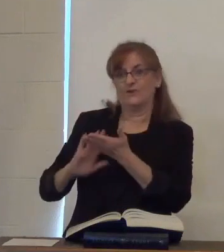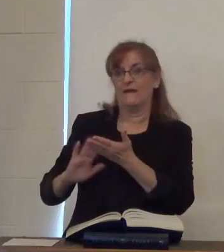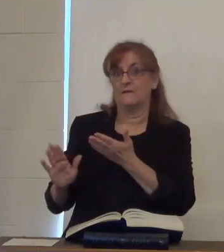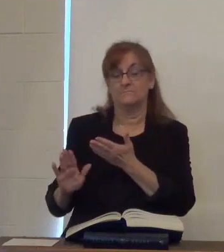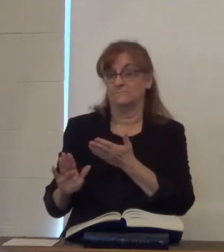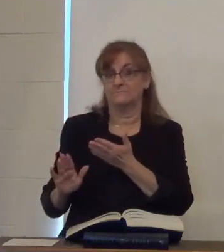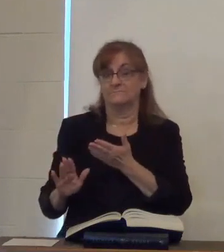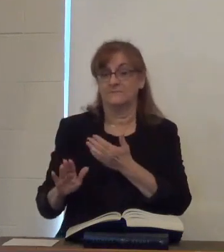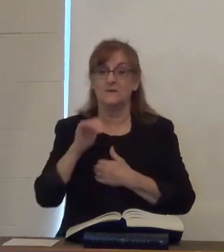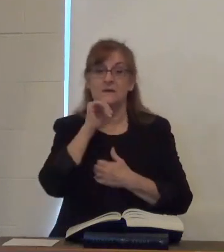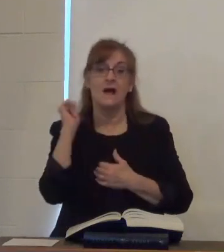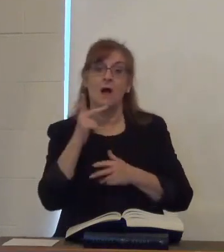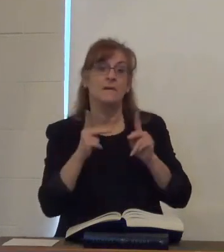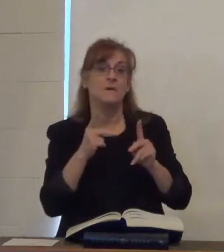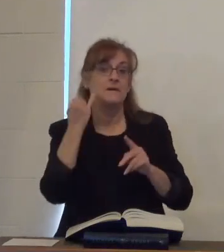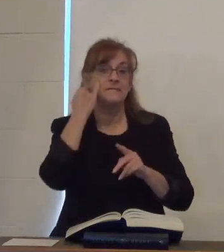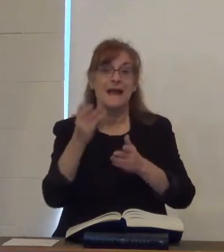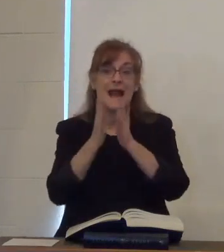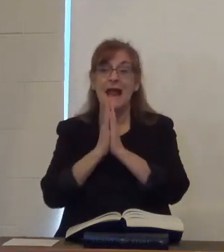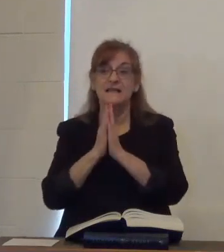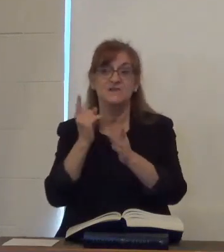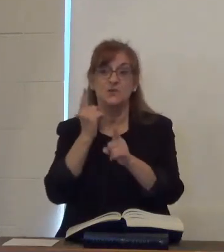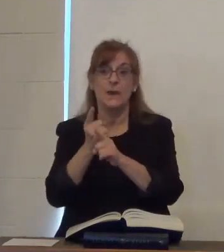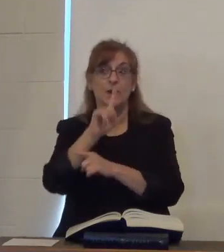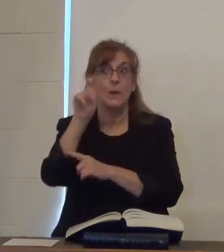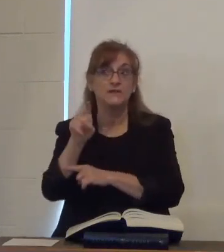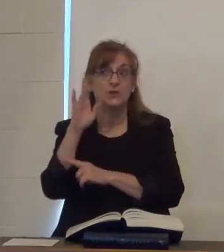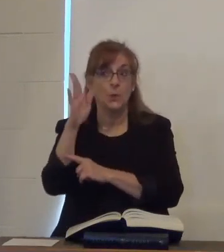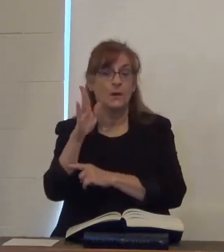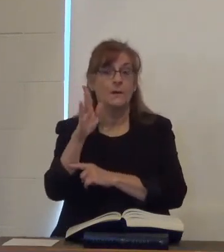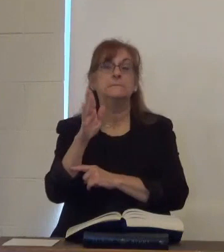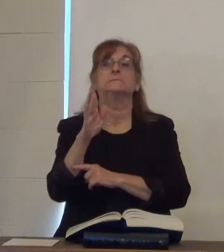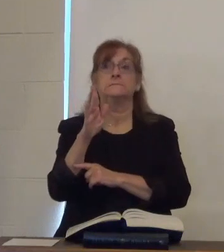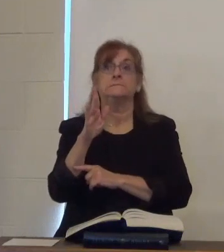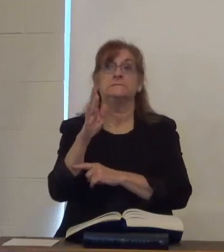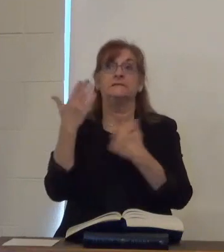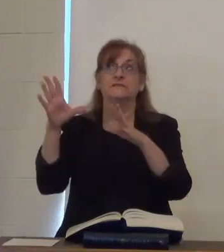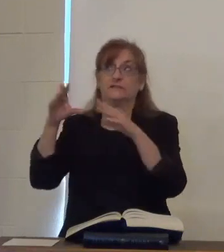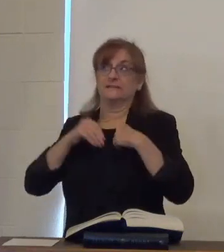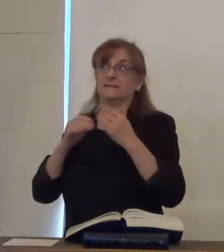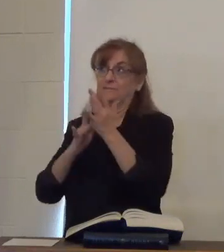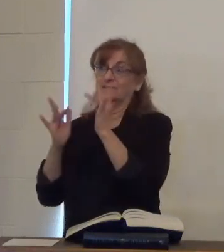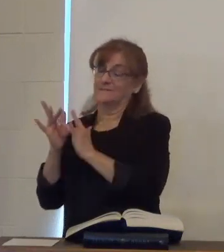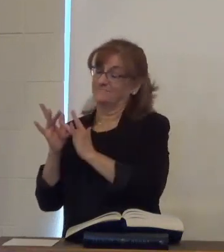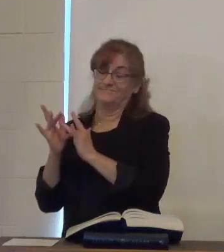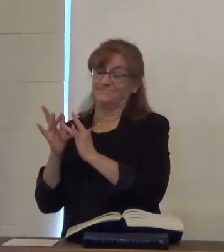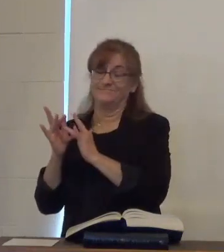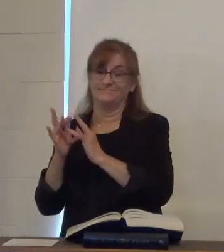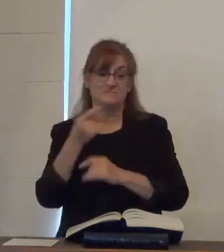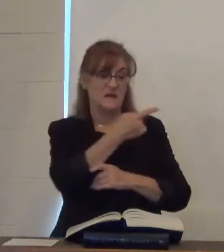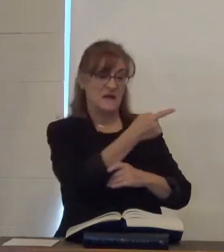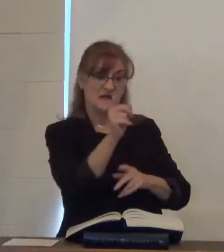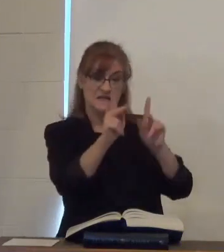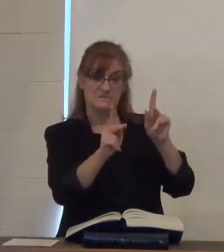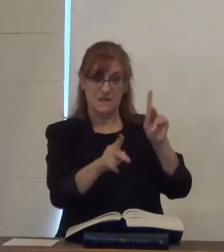who asks the right question is going to follow through and trust Christ. These men, after hearing